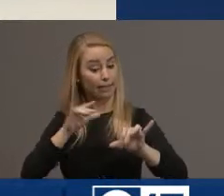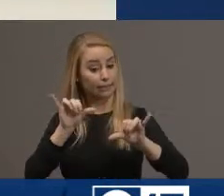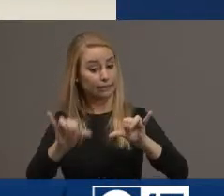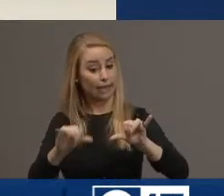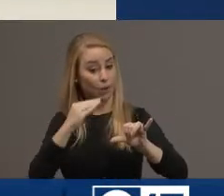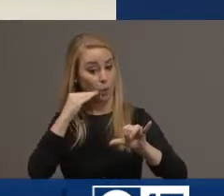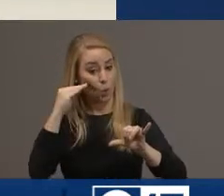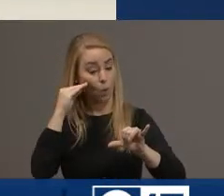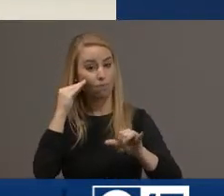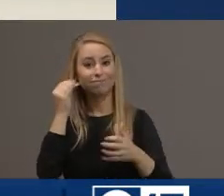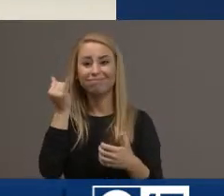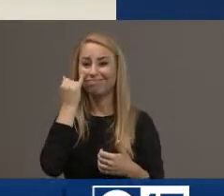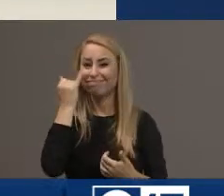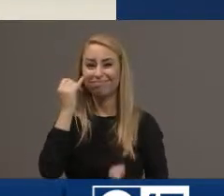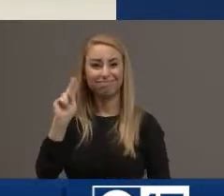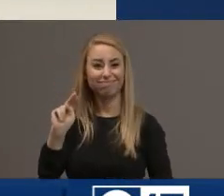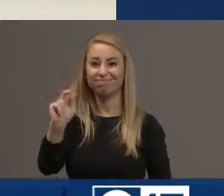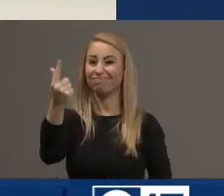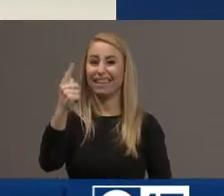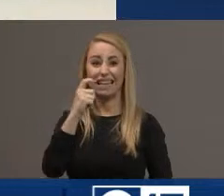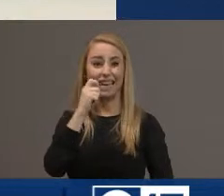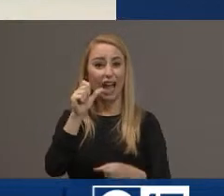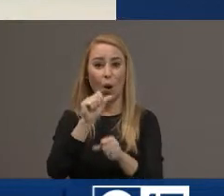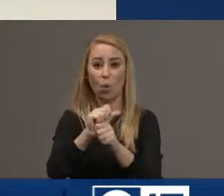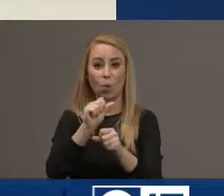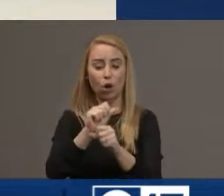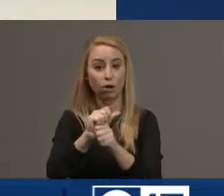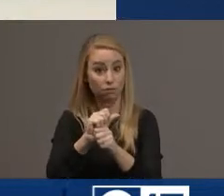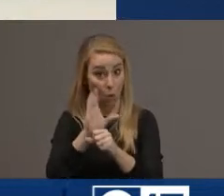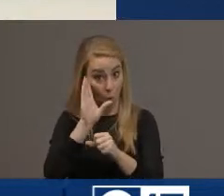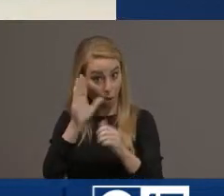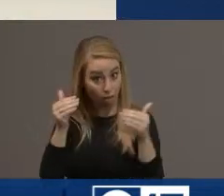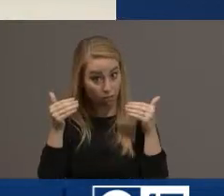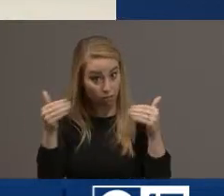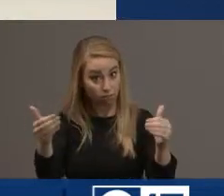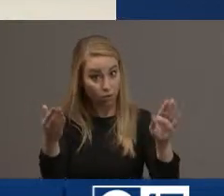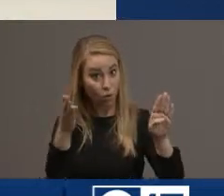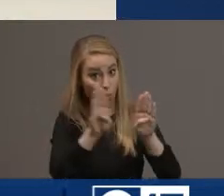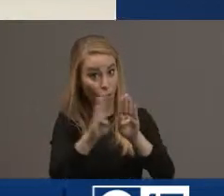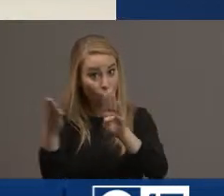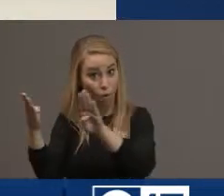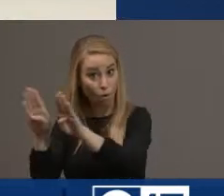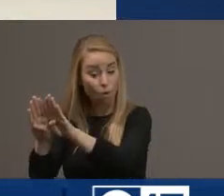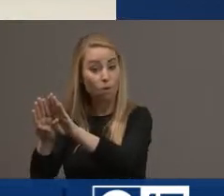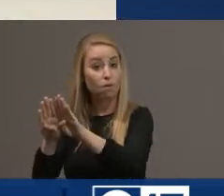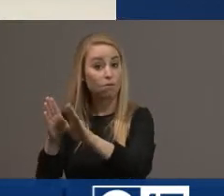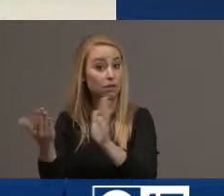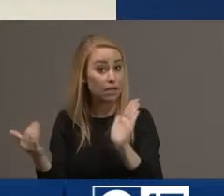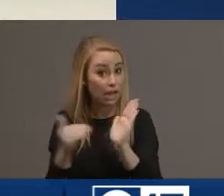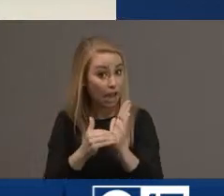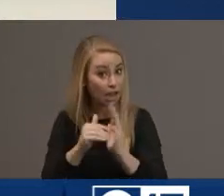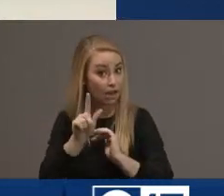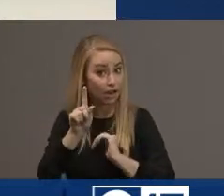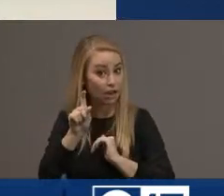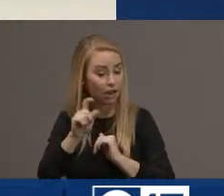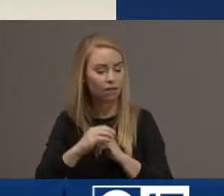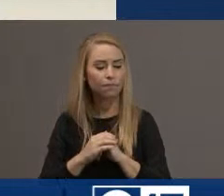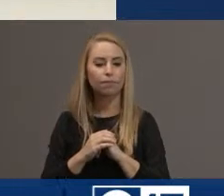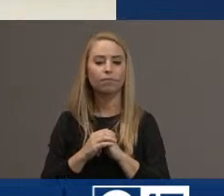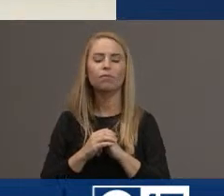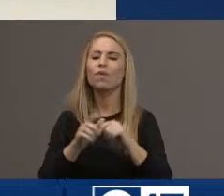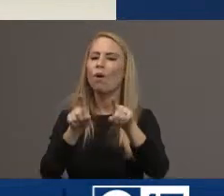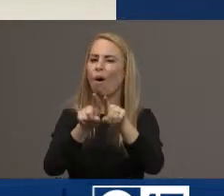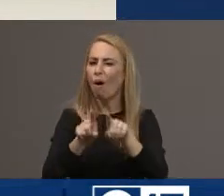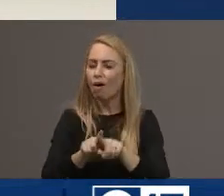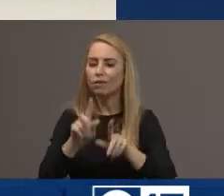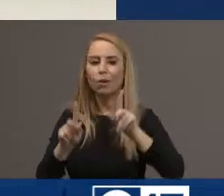that doesn't work, how close are we to another shutdown? And another stay-at-home order. And if I may, a lot of people on